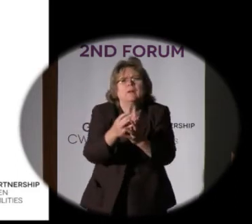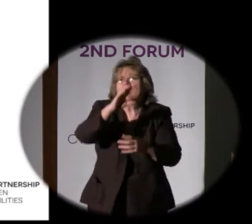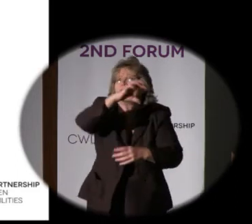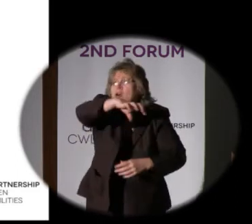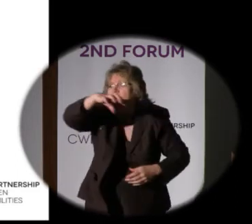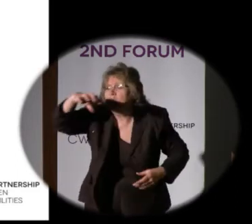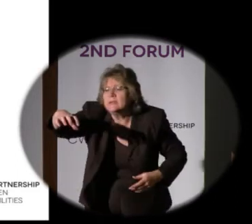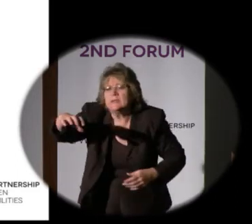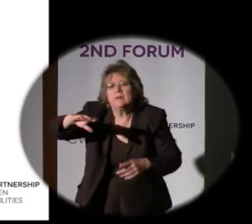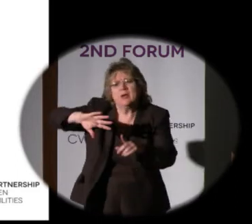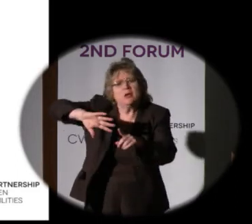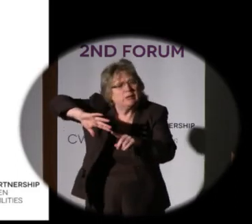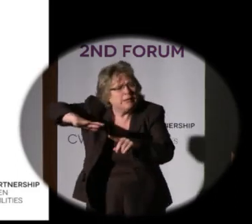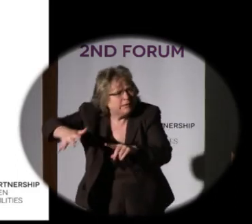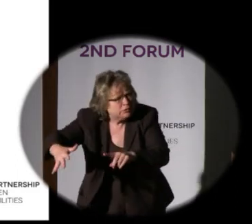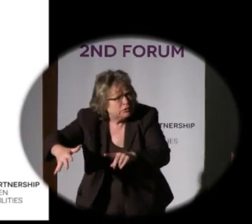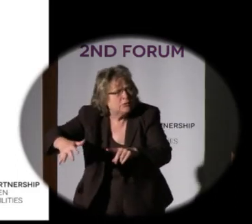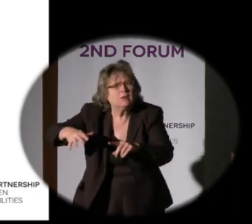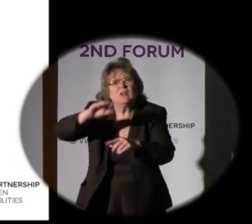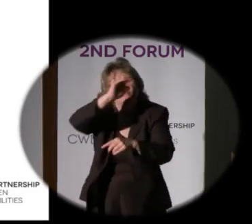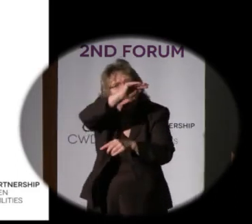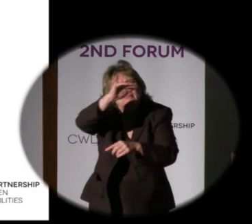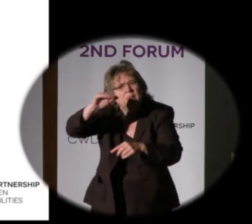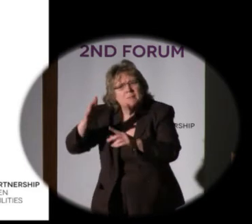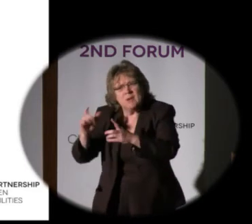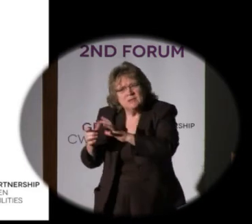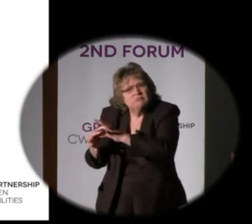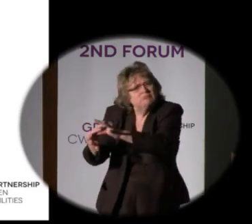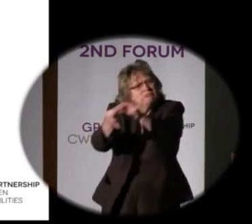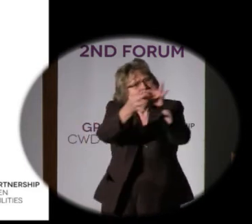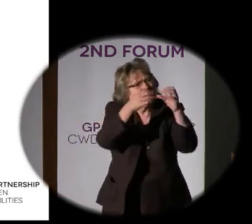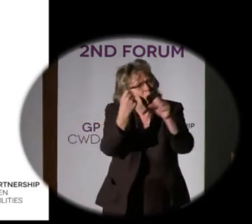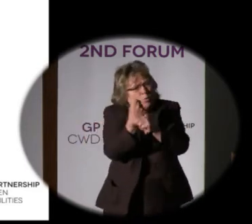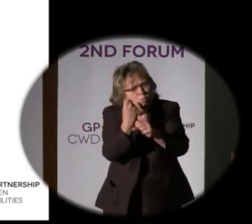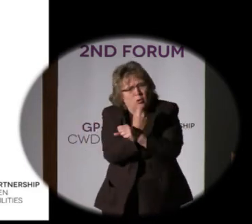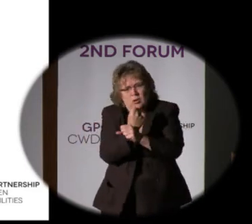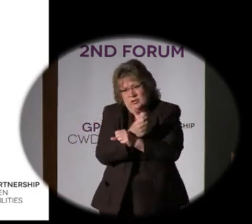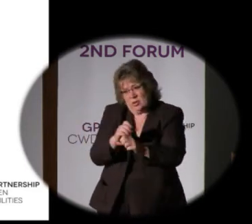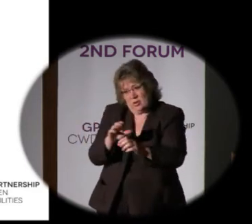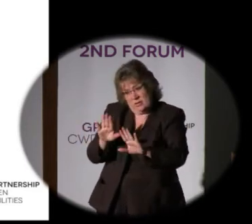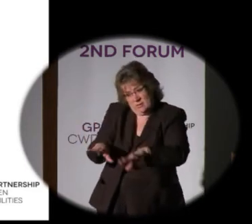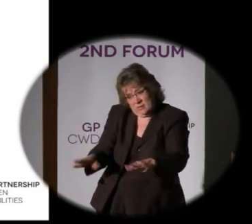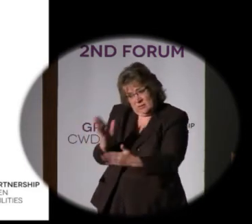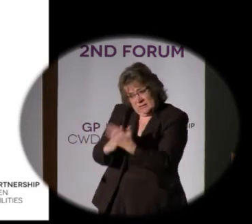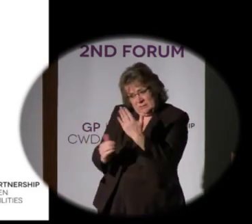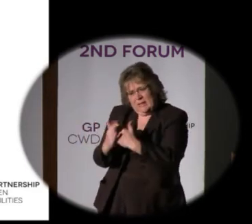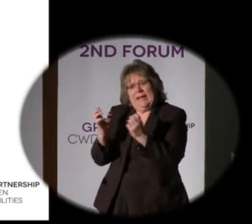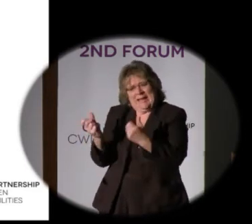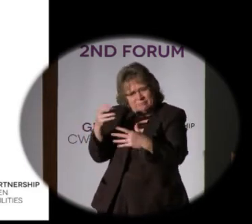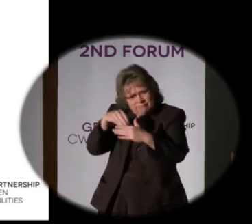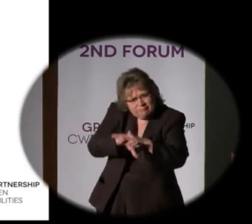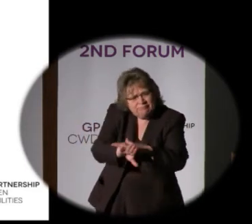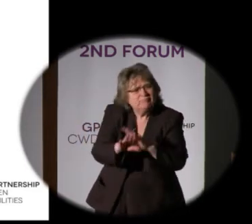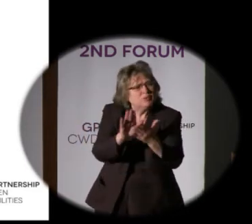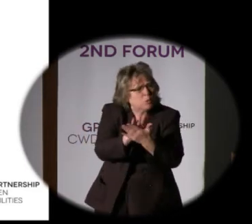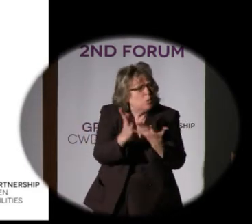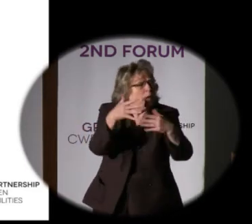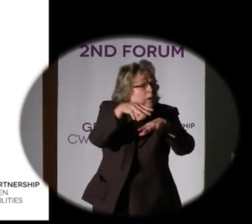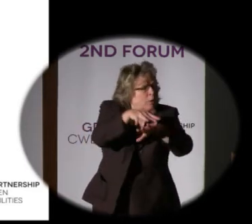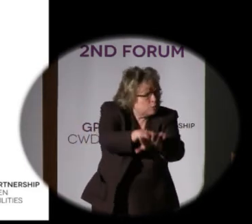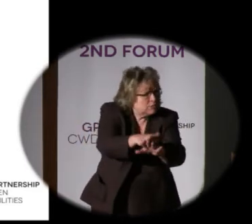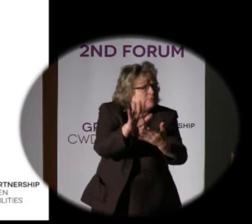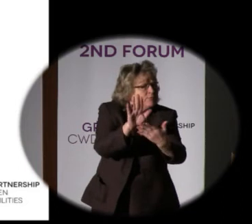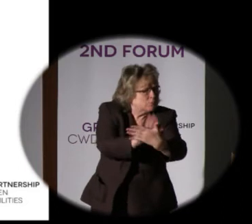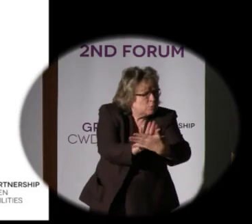is the next priority. At the same time, continuing to reinforce the messages that went into the post-2015